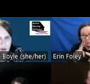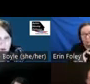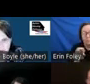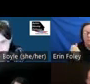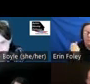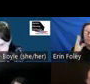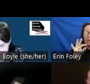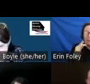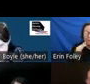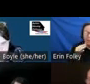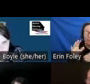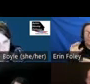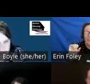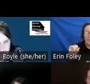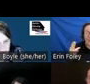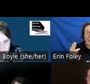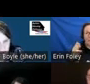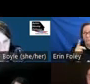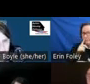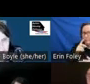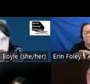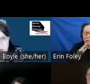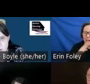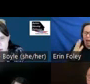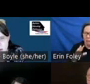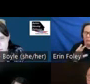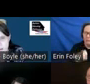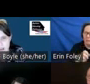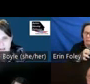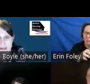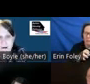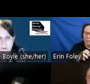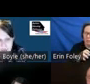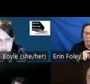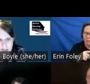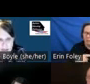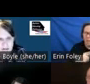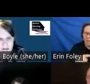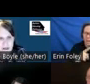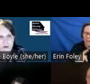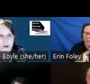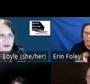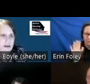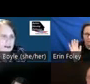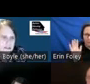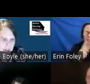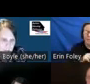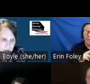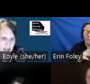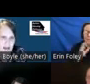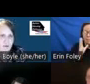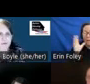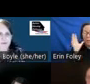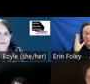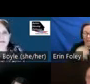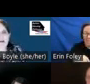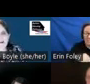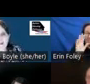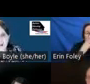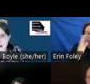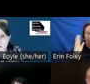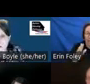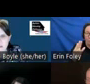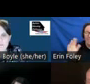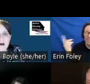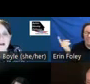so creating a housing option really happens when mom and dad downsize. And so an example of that would be selling